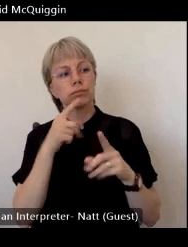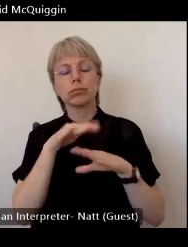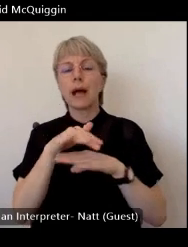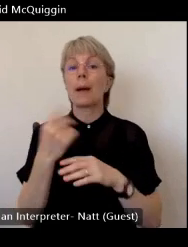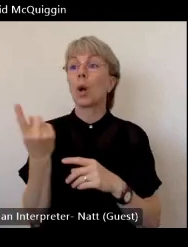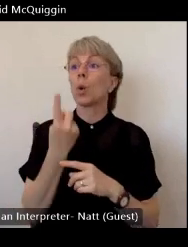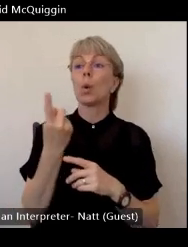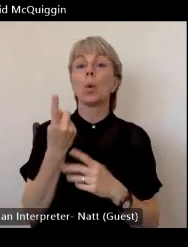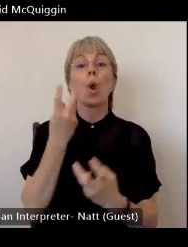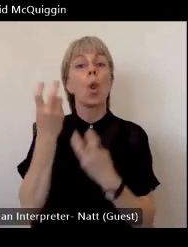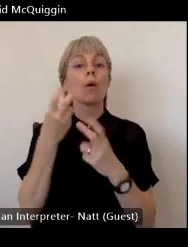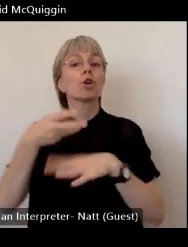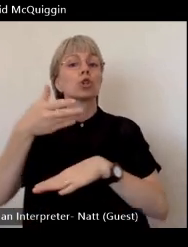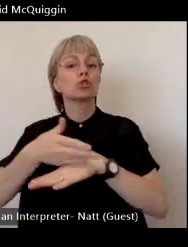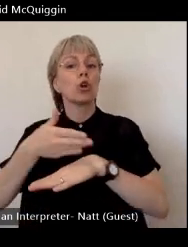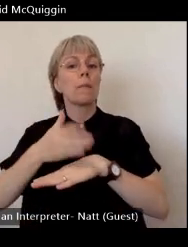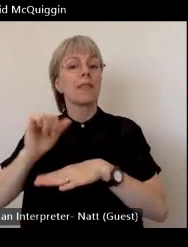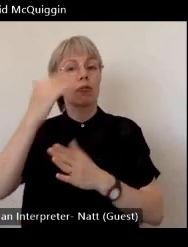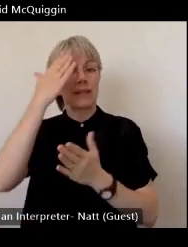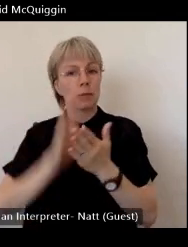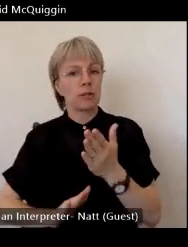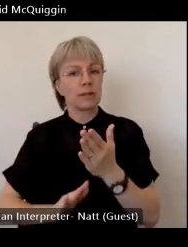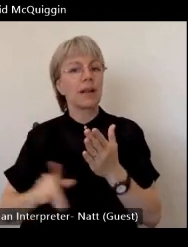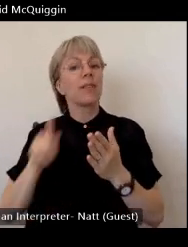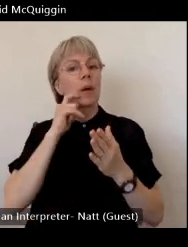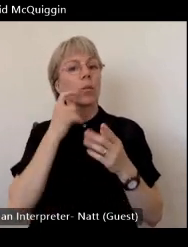which is due early in 2024.